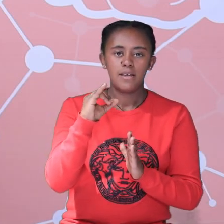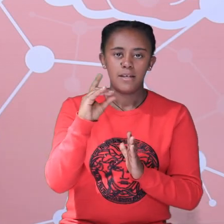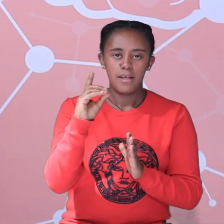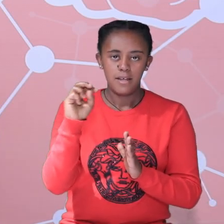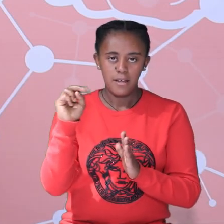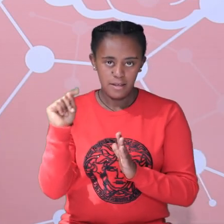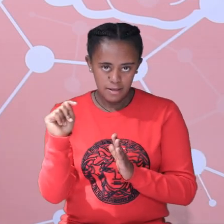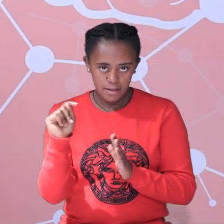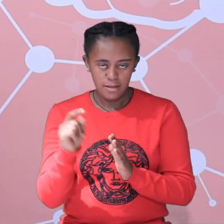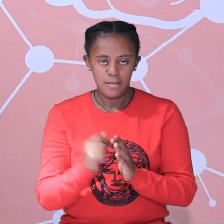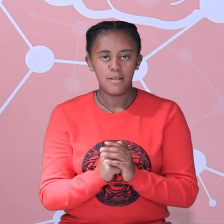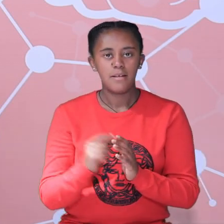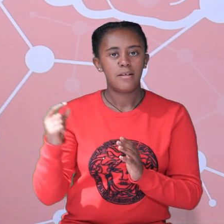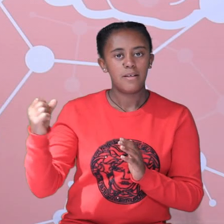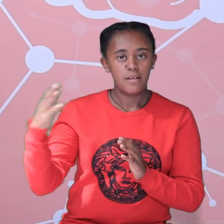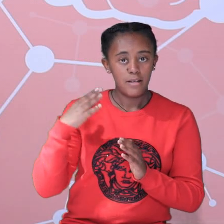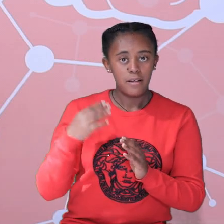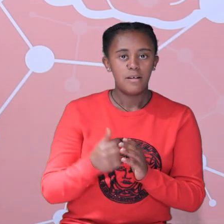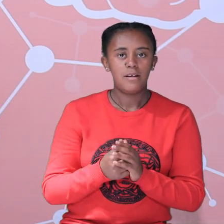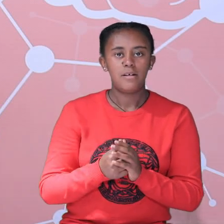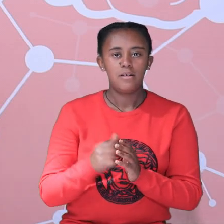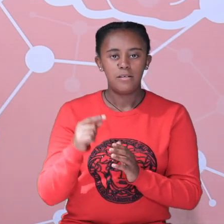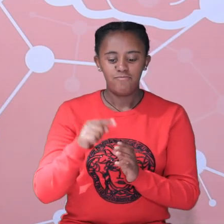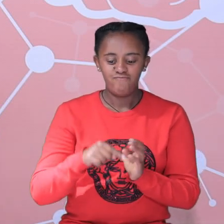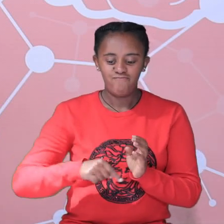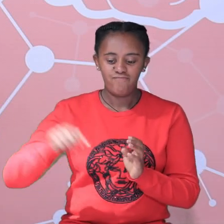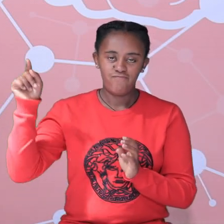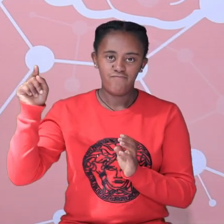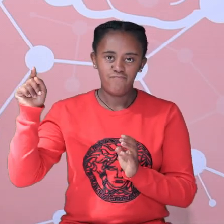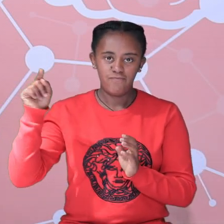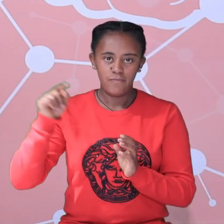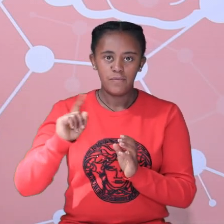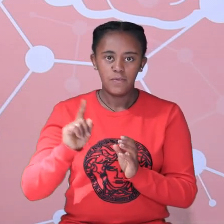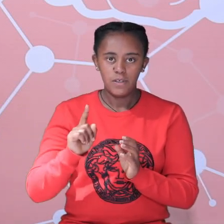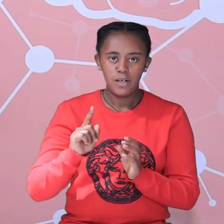ray. This is a reflected